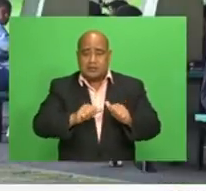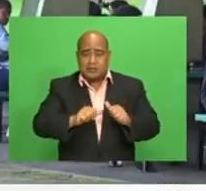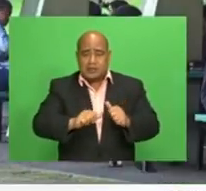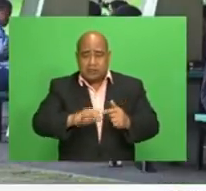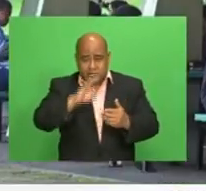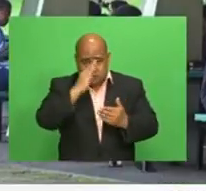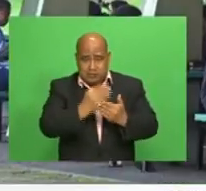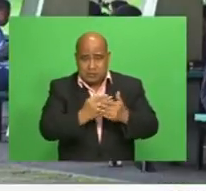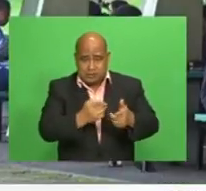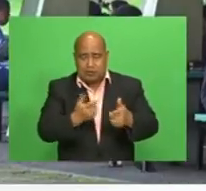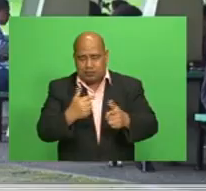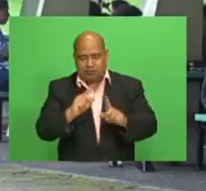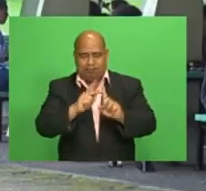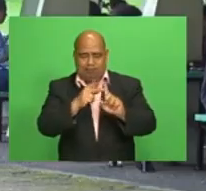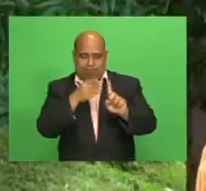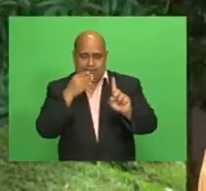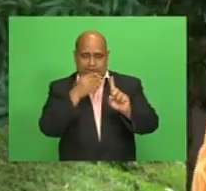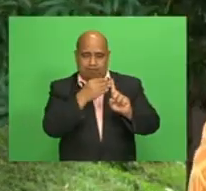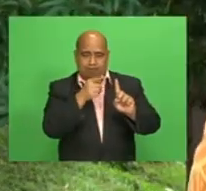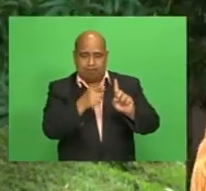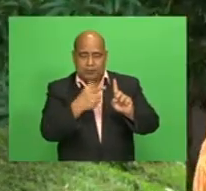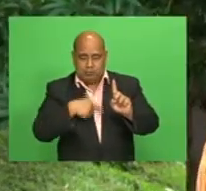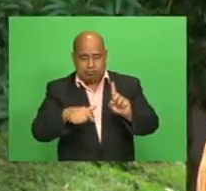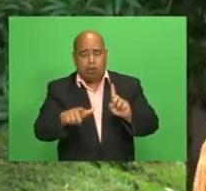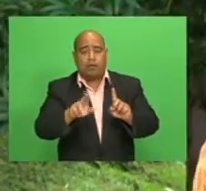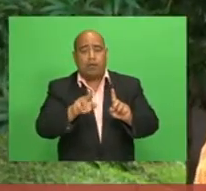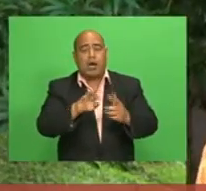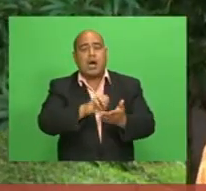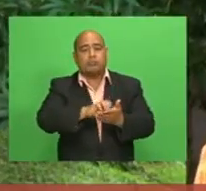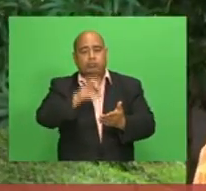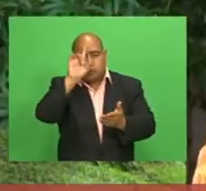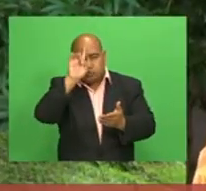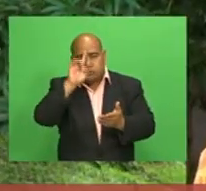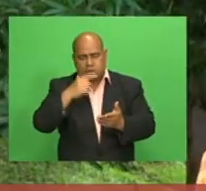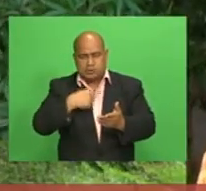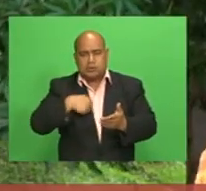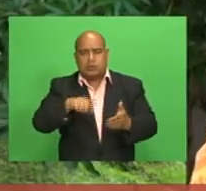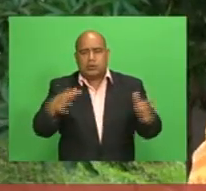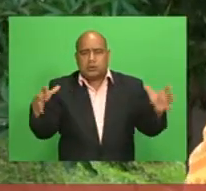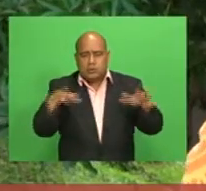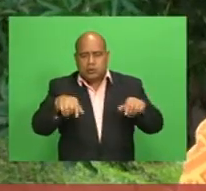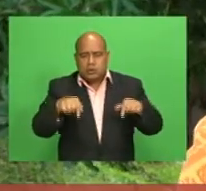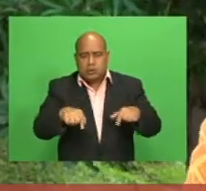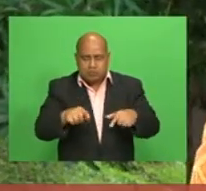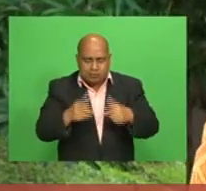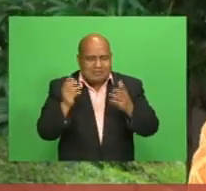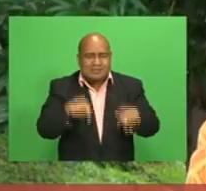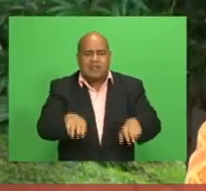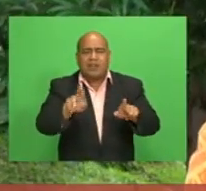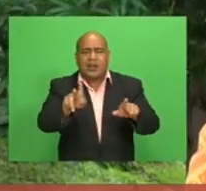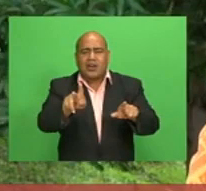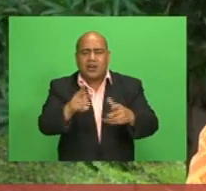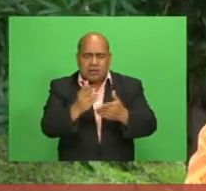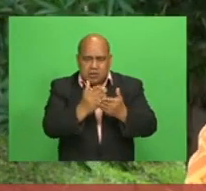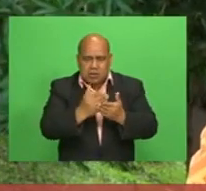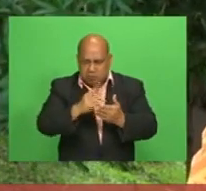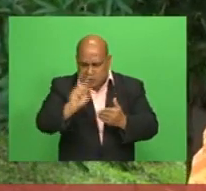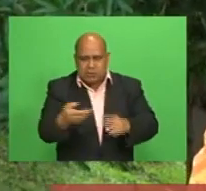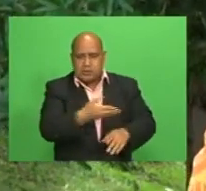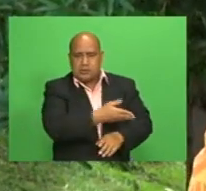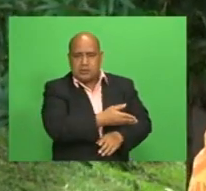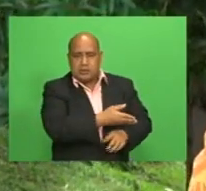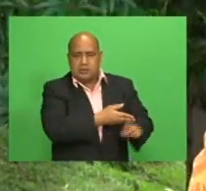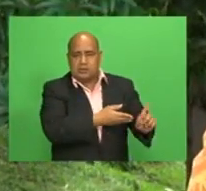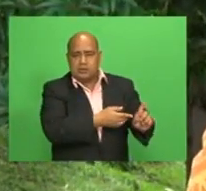priority of students is their education. Yes, we're here for our studies, but these are some of the causes.